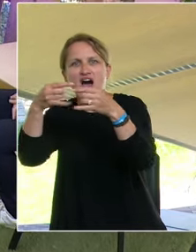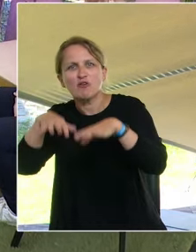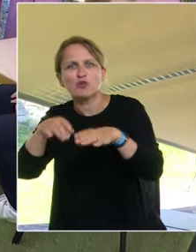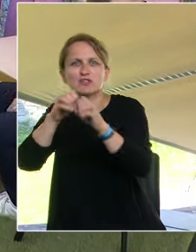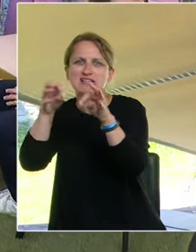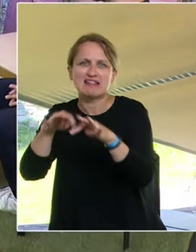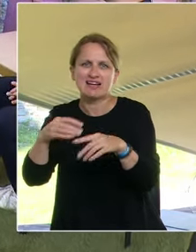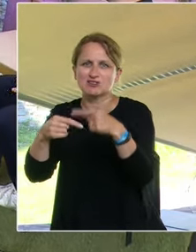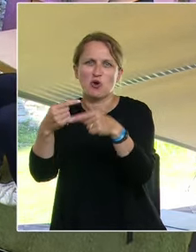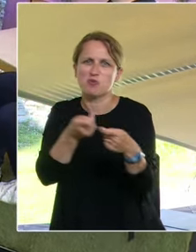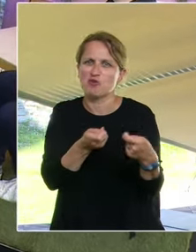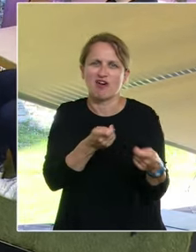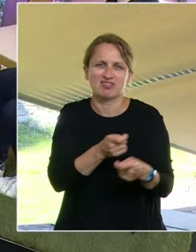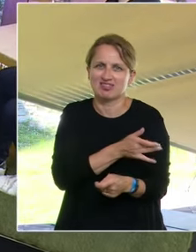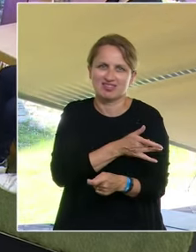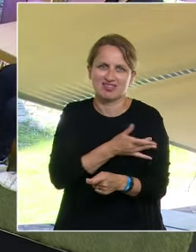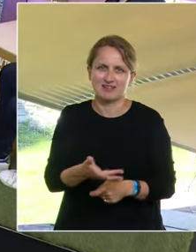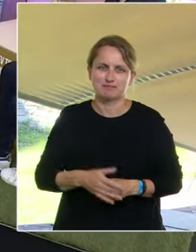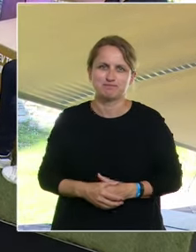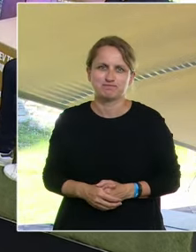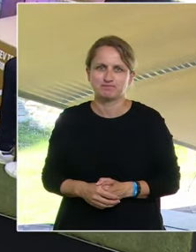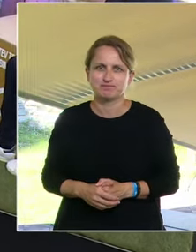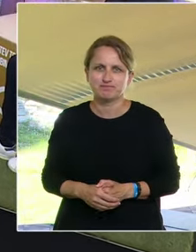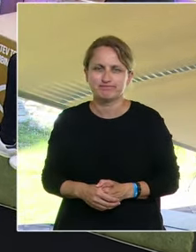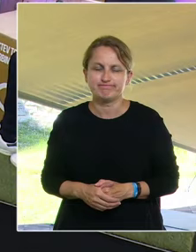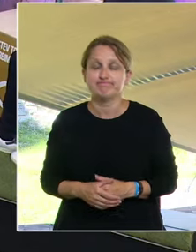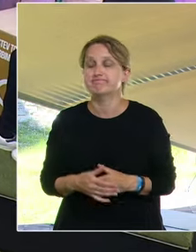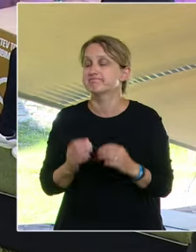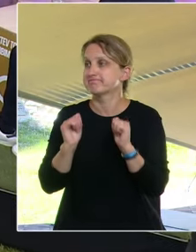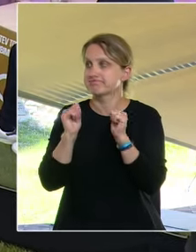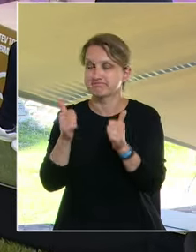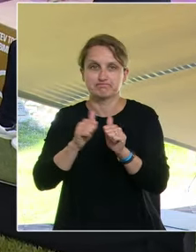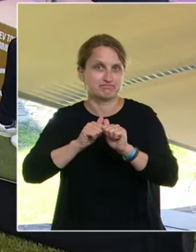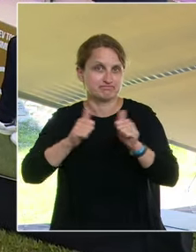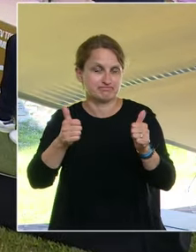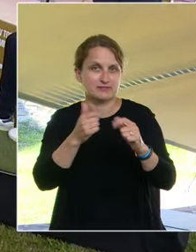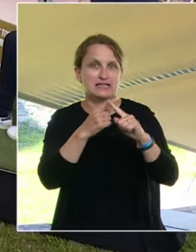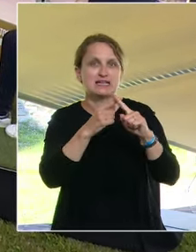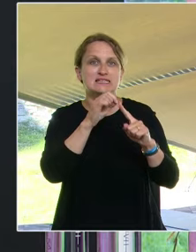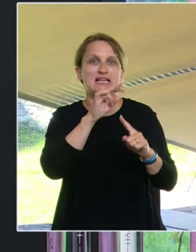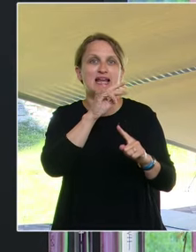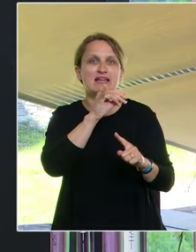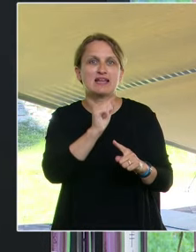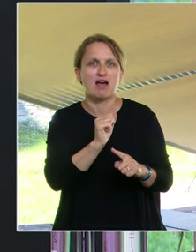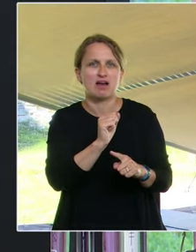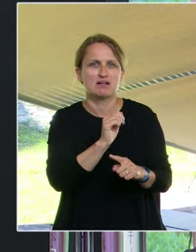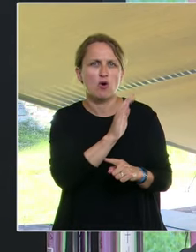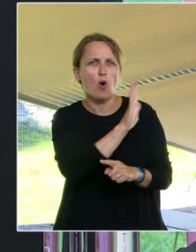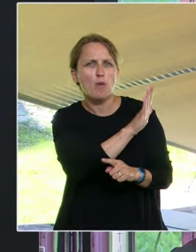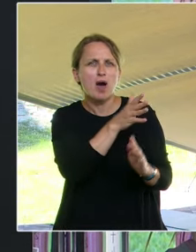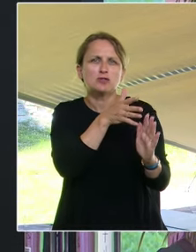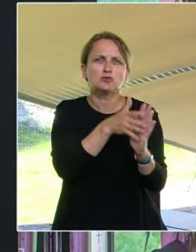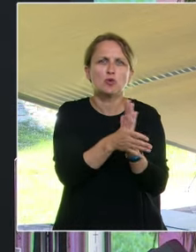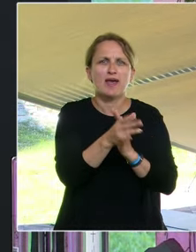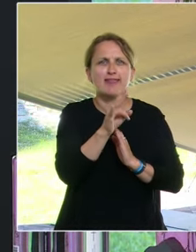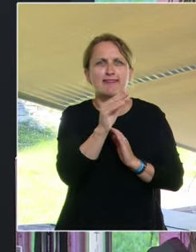Xenia. Well, how are you then doodling around with NFTs? Look, fashion industry has been, you